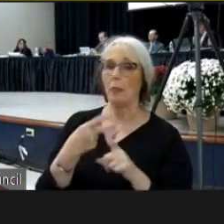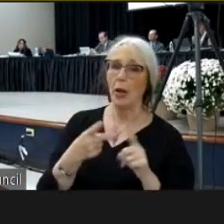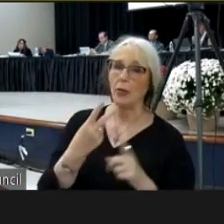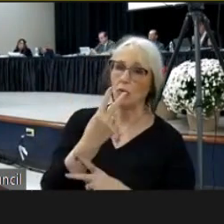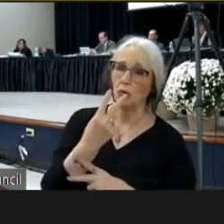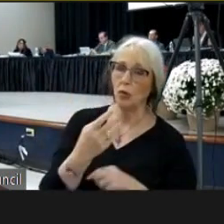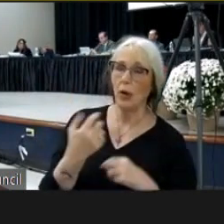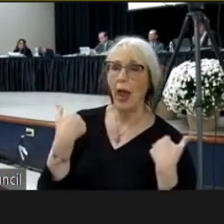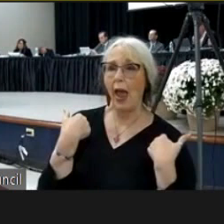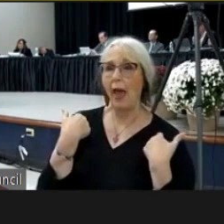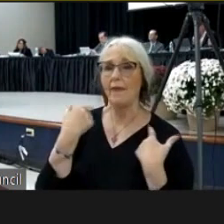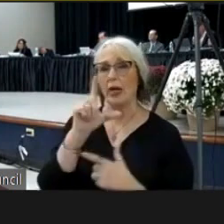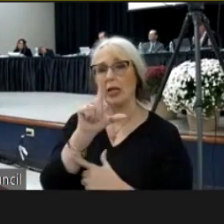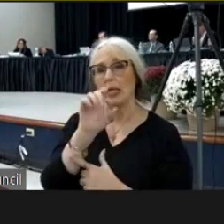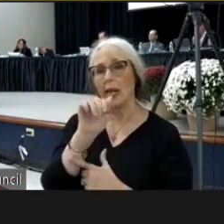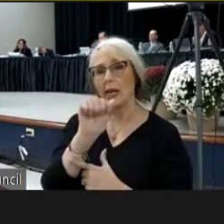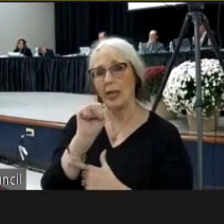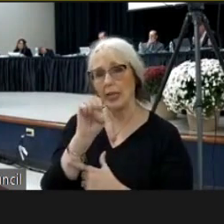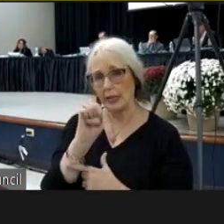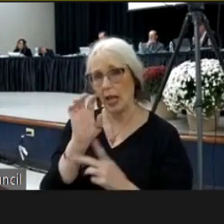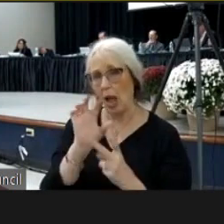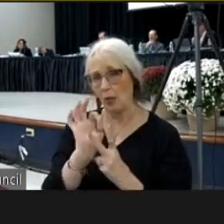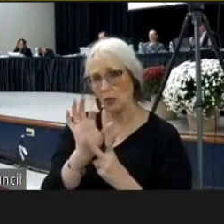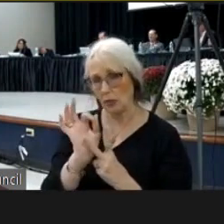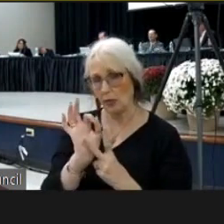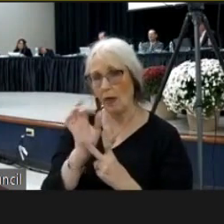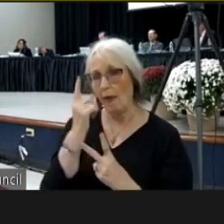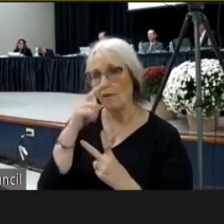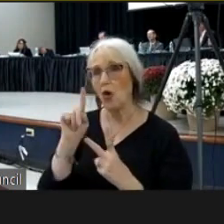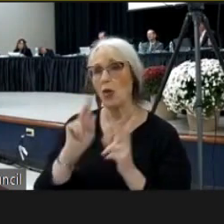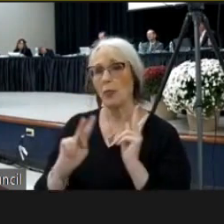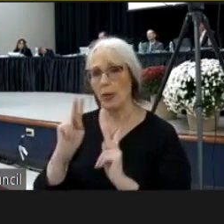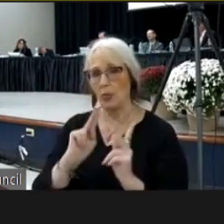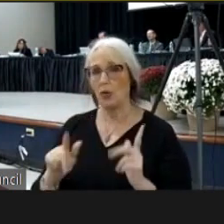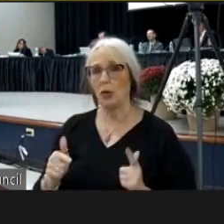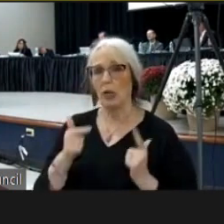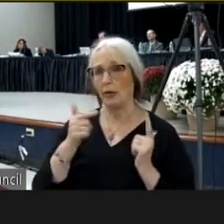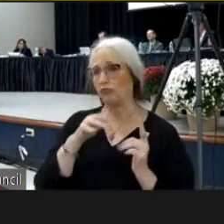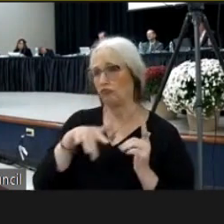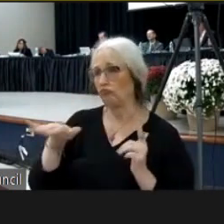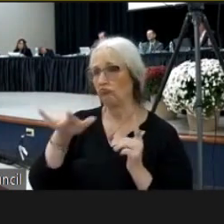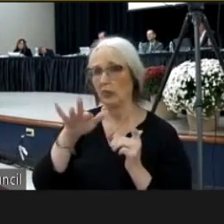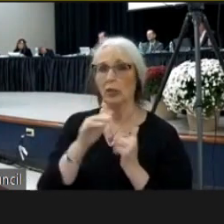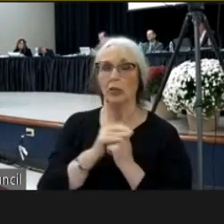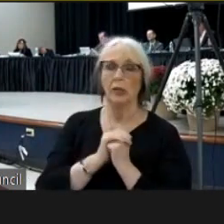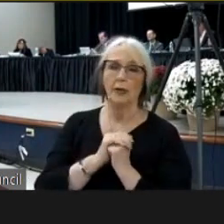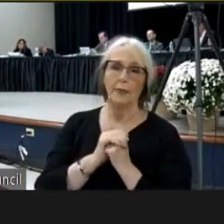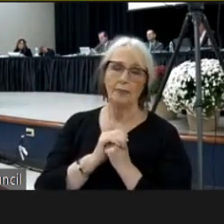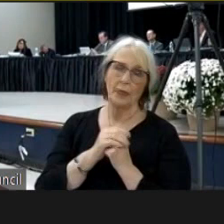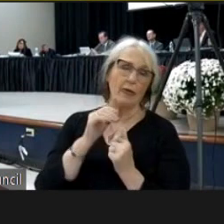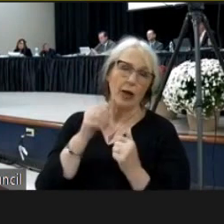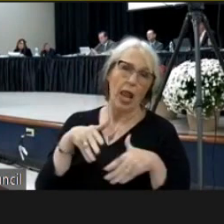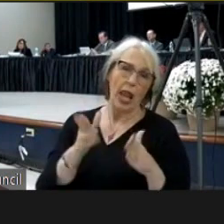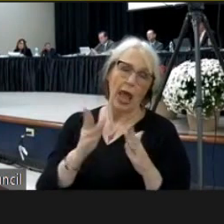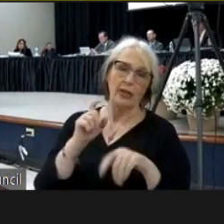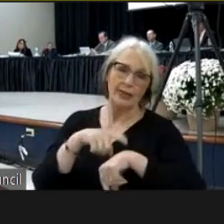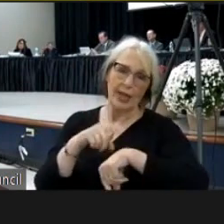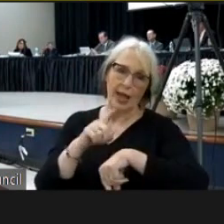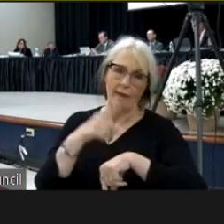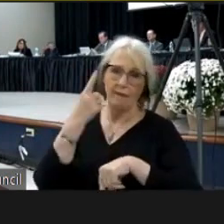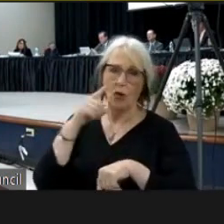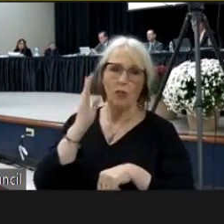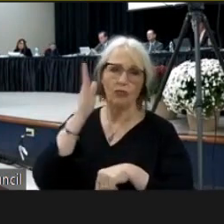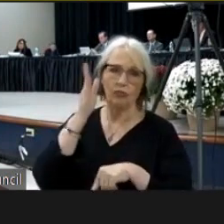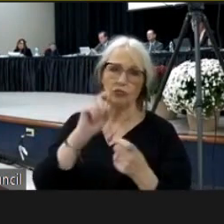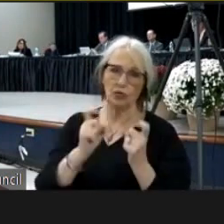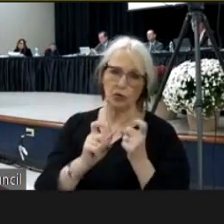back option due to an existing residence there, so that allows the time for any changes that may come. However, upon acquisition, we can